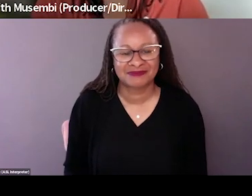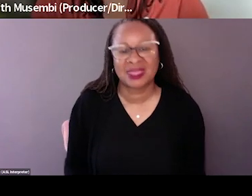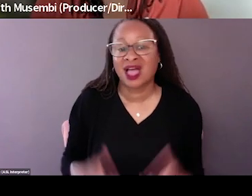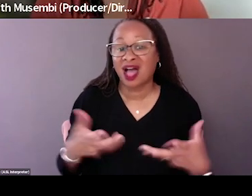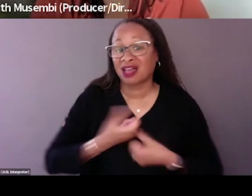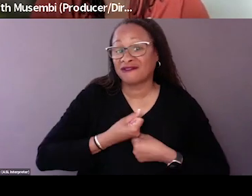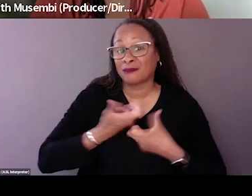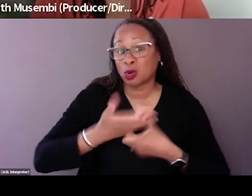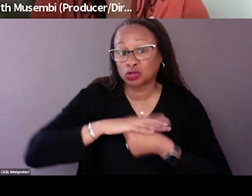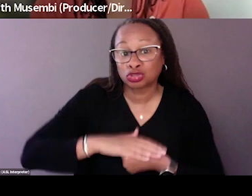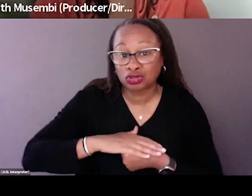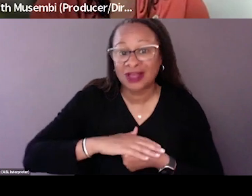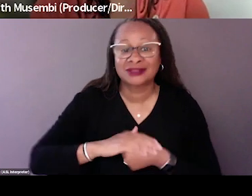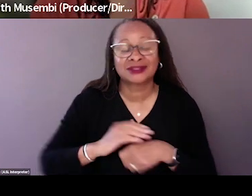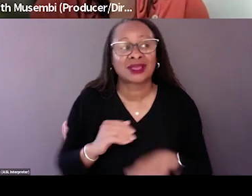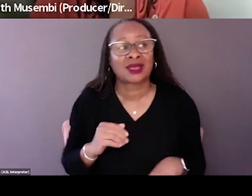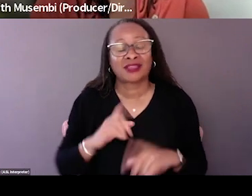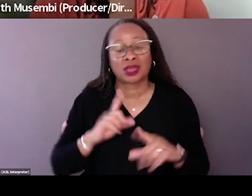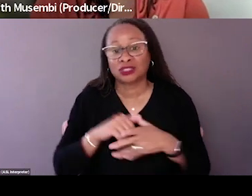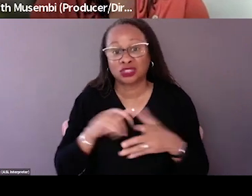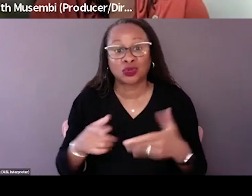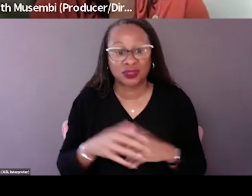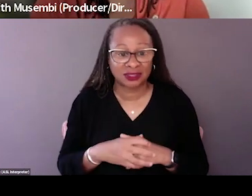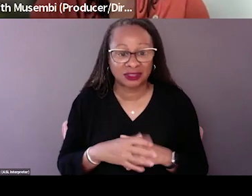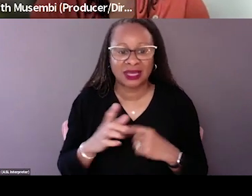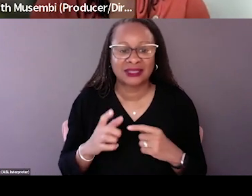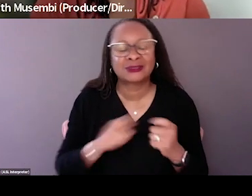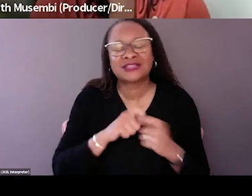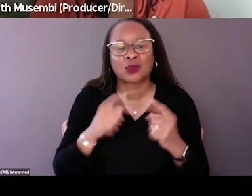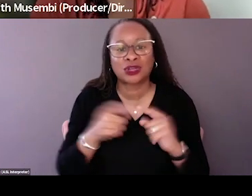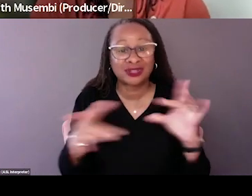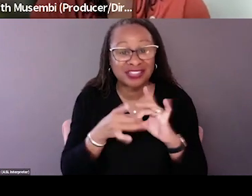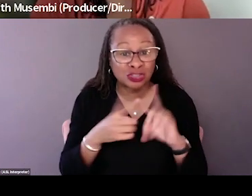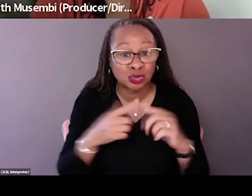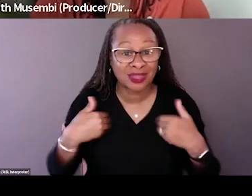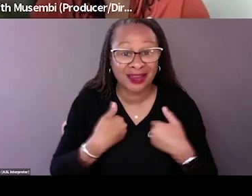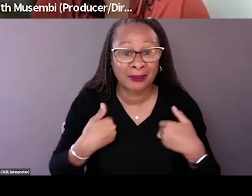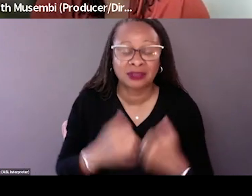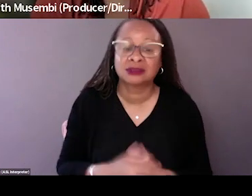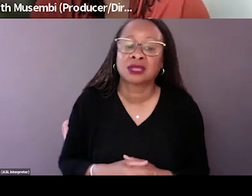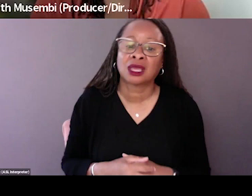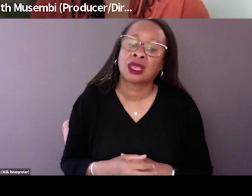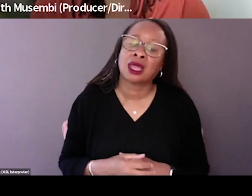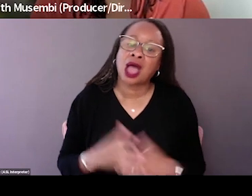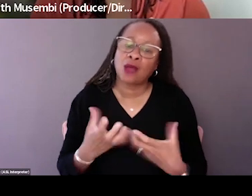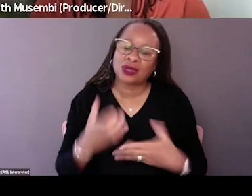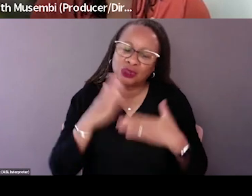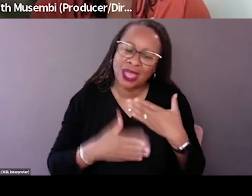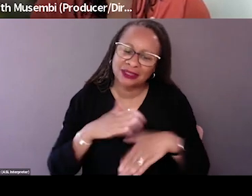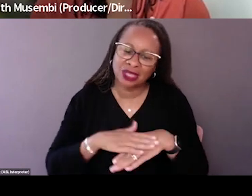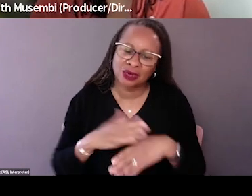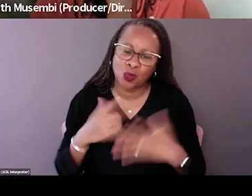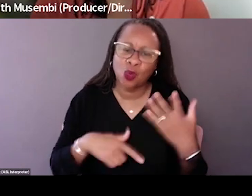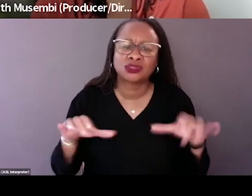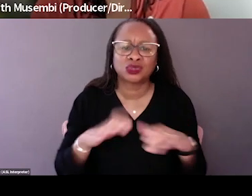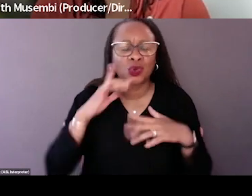stress that goes into these stories, especially when you get attached to the animals. And so I wanted to end on, you know, what do you hope